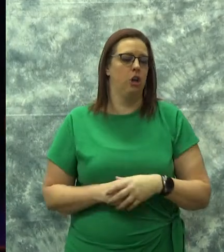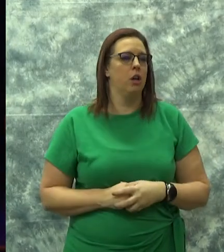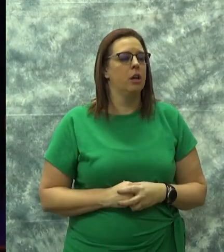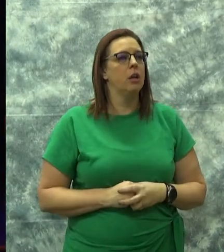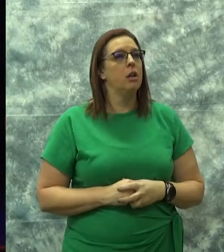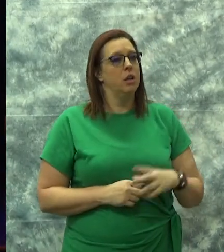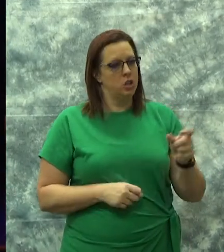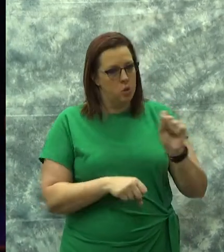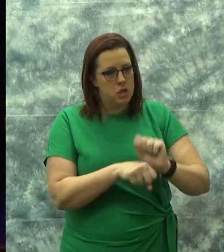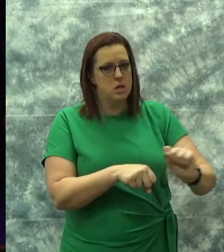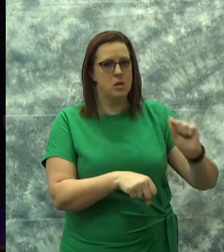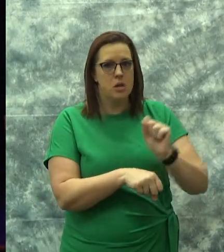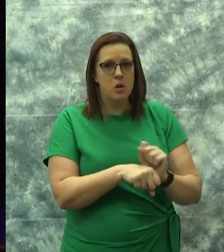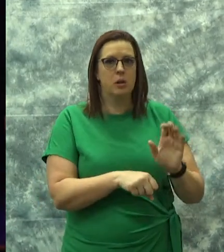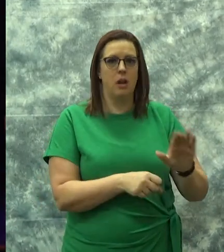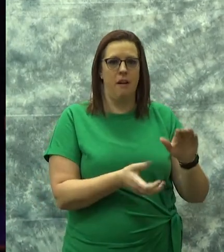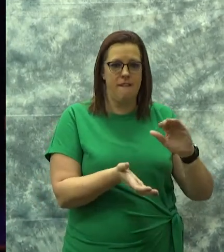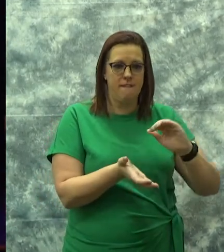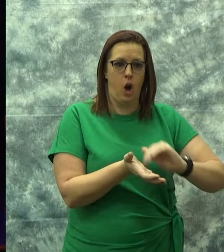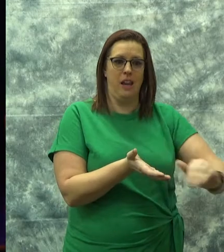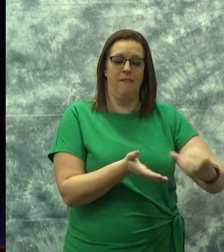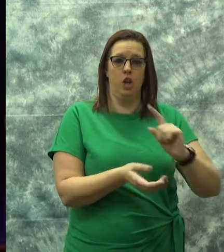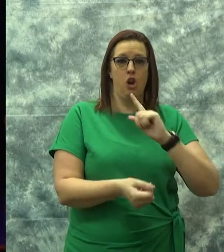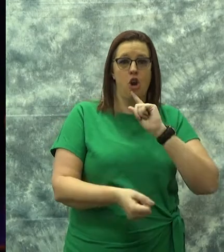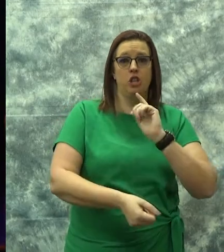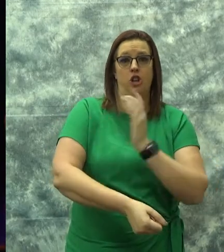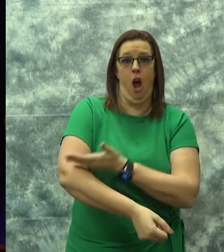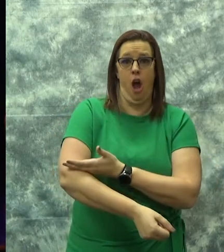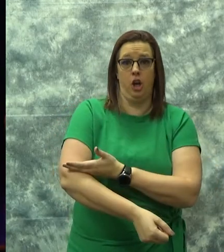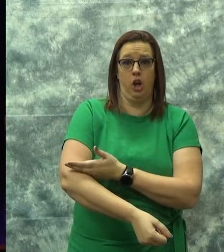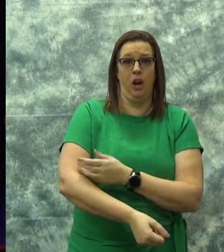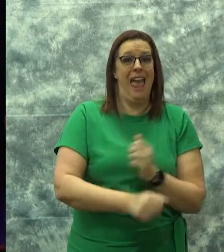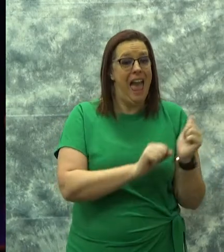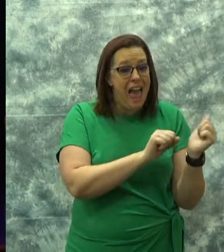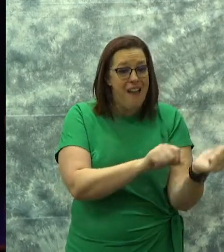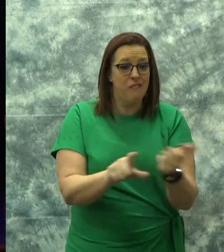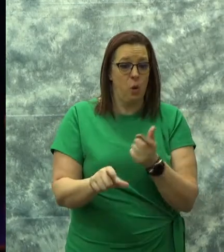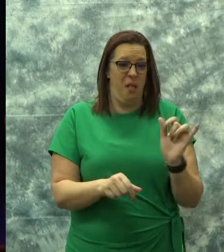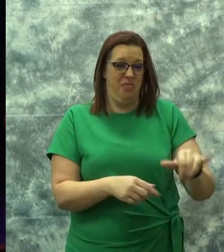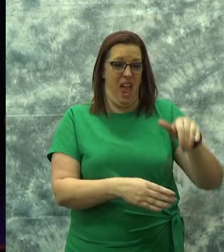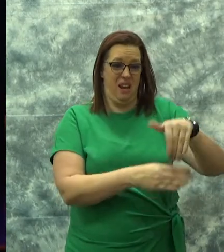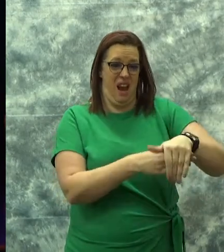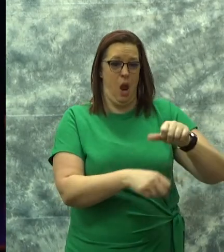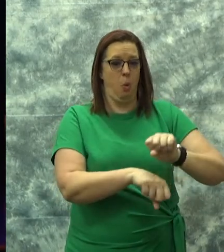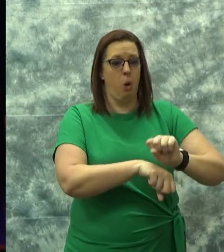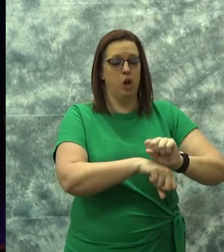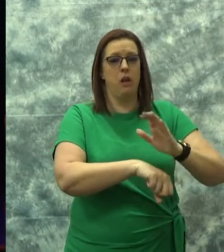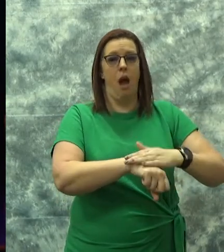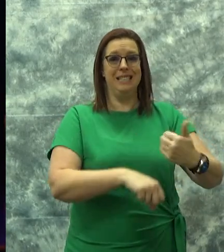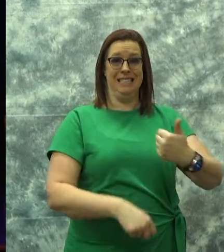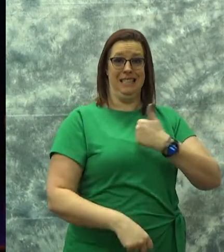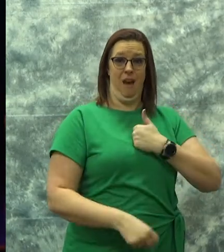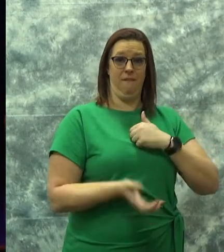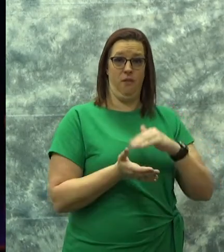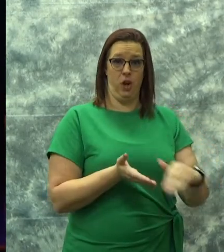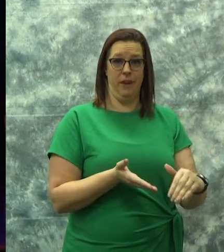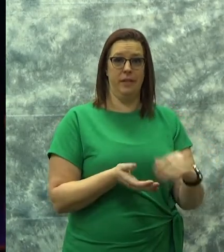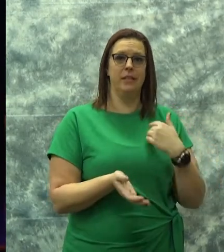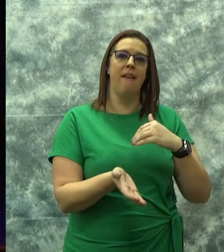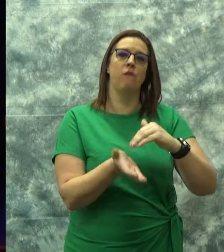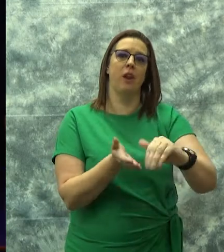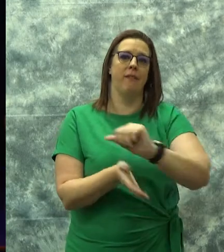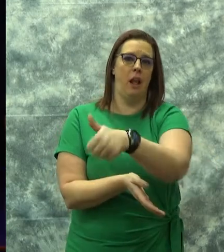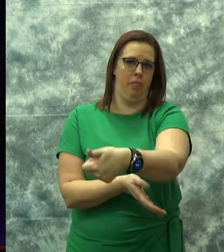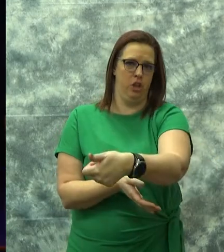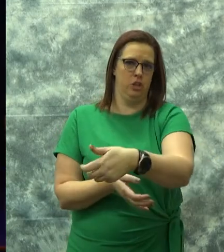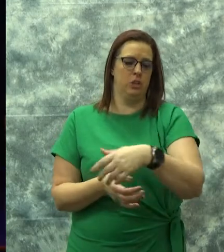negative way. And we worked on her forgiving her daughter. Everyone that night worked on self-forgiveness and forgiveness of